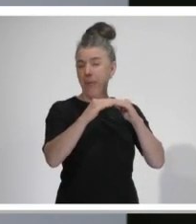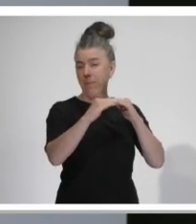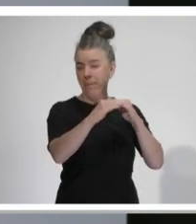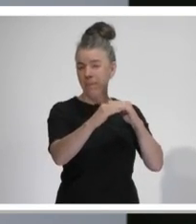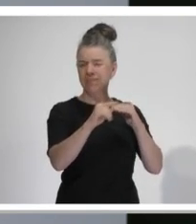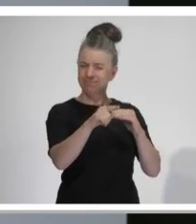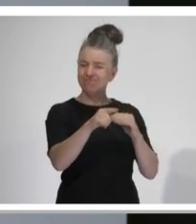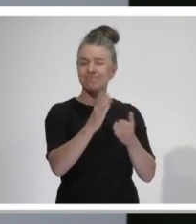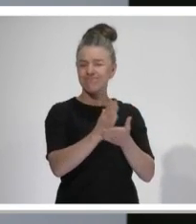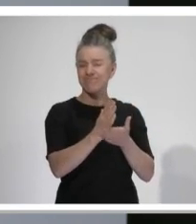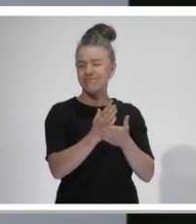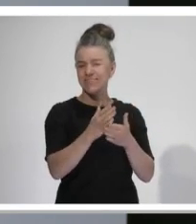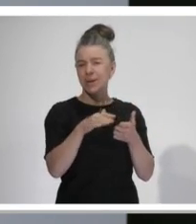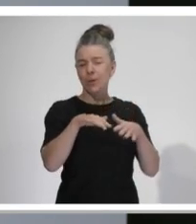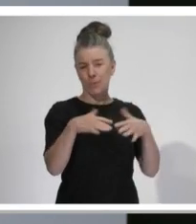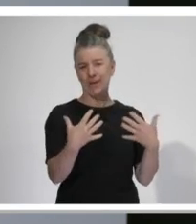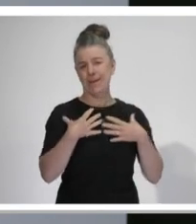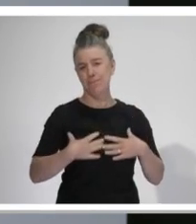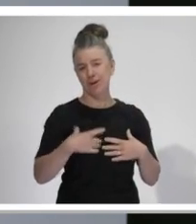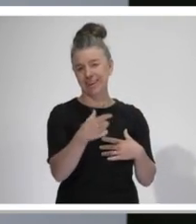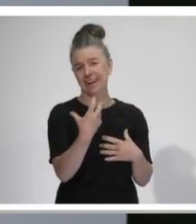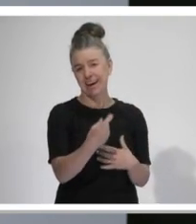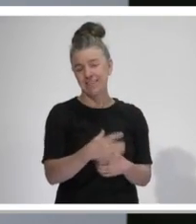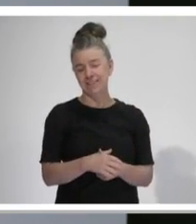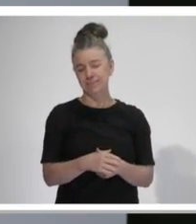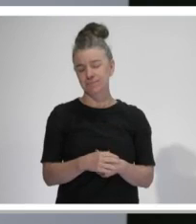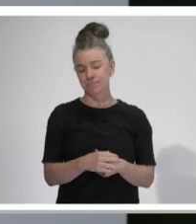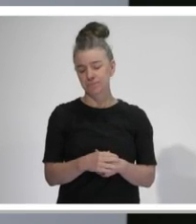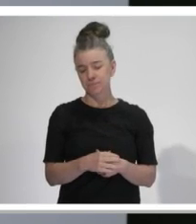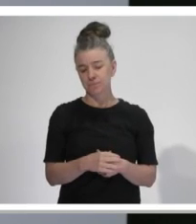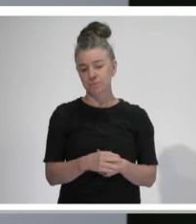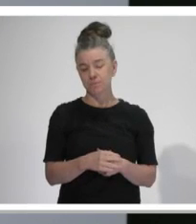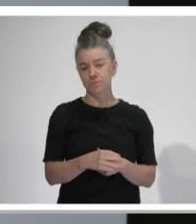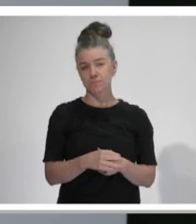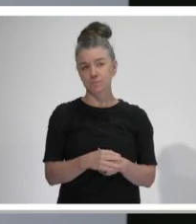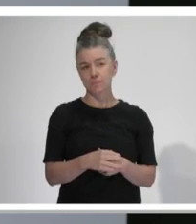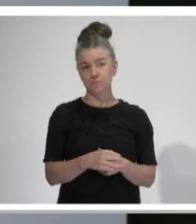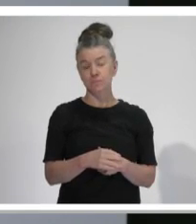total number of confirmed COVID-19 deaths in New Zealand to 11.